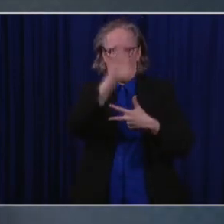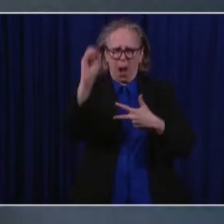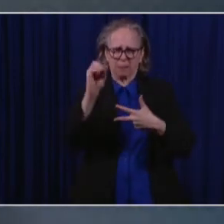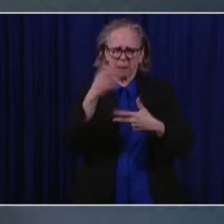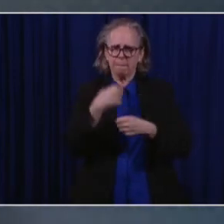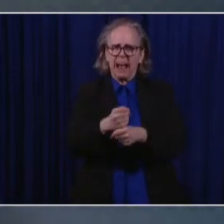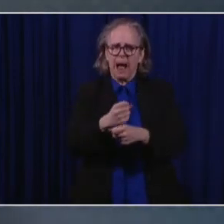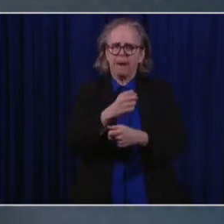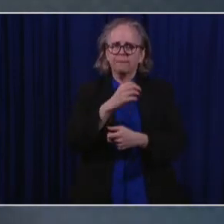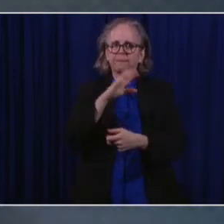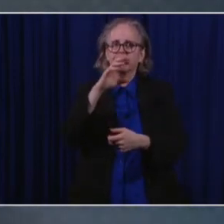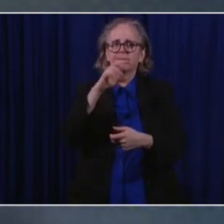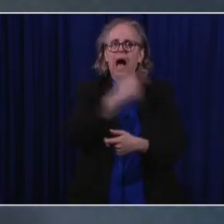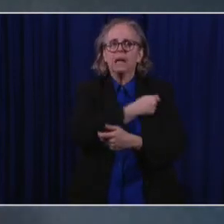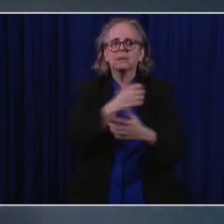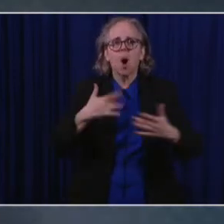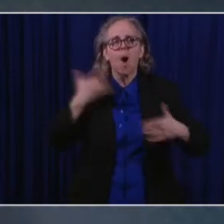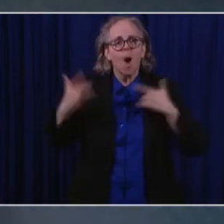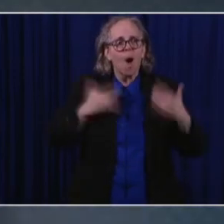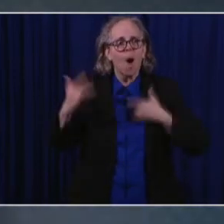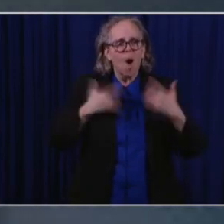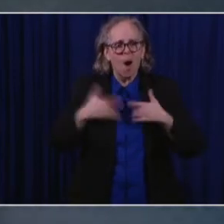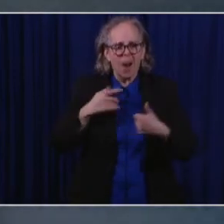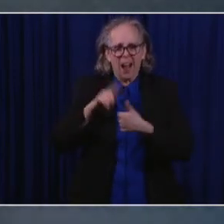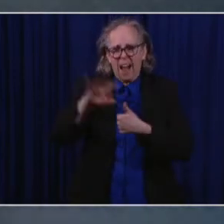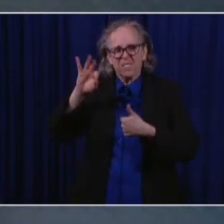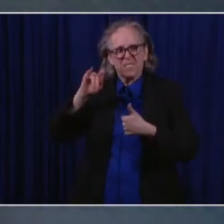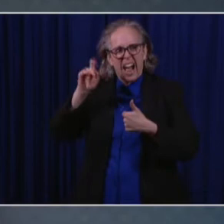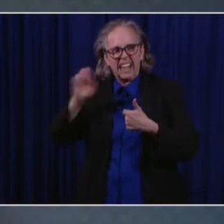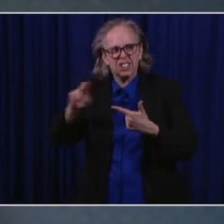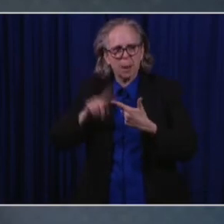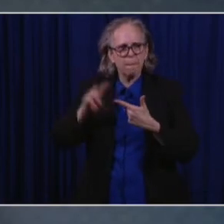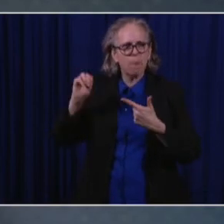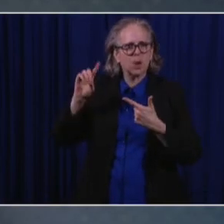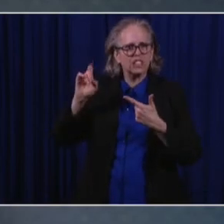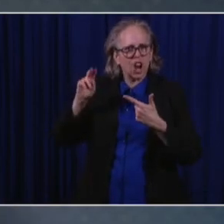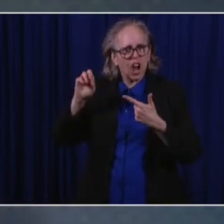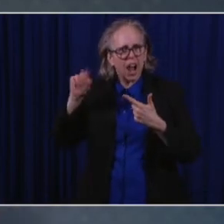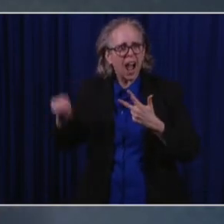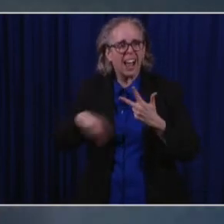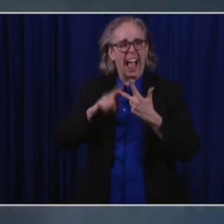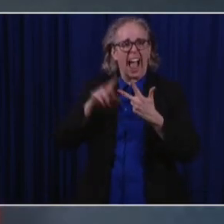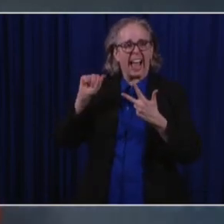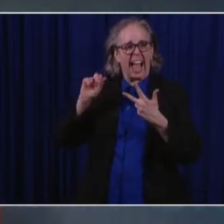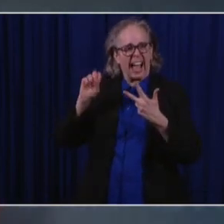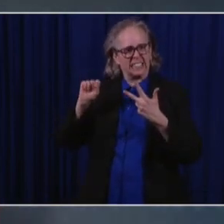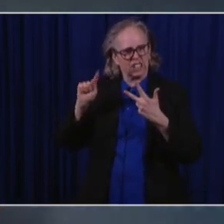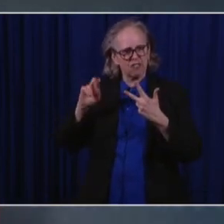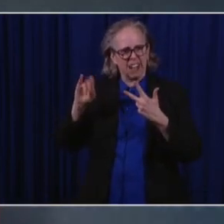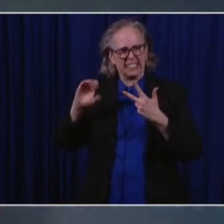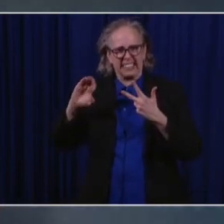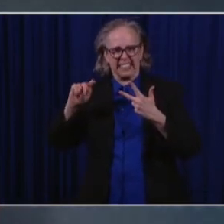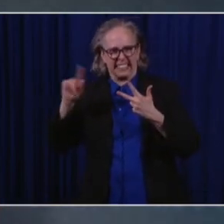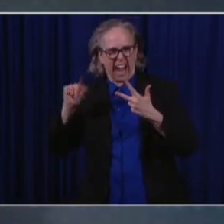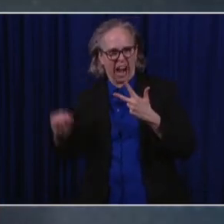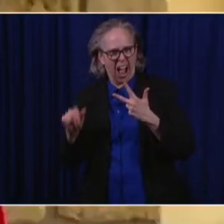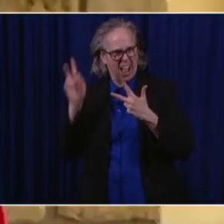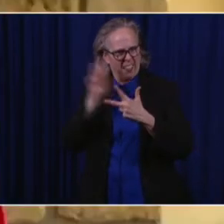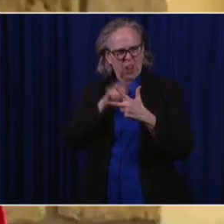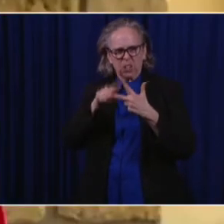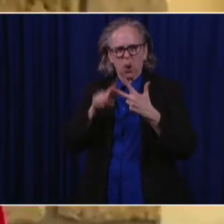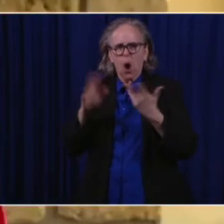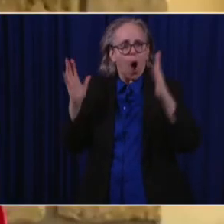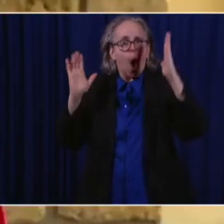use authorization soon, and we'll have both of those available. So I think there's hope. We just need to get there.